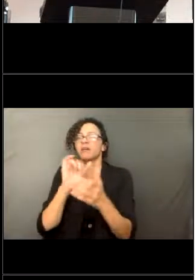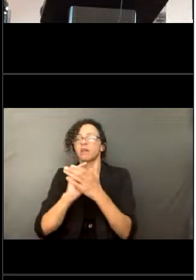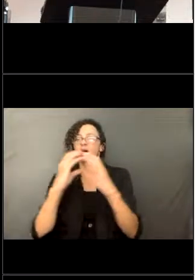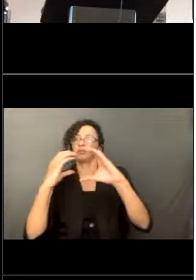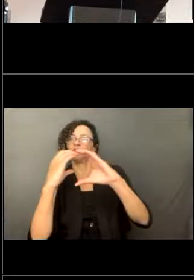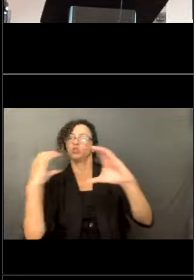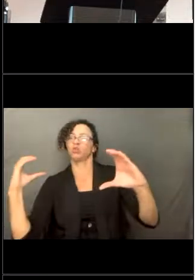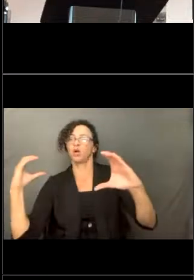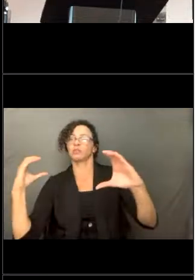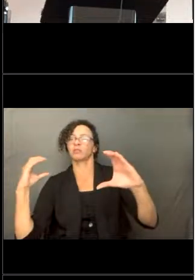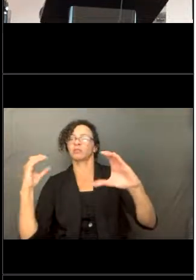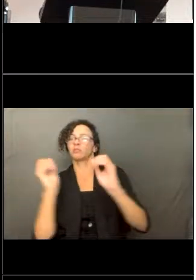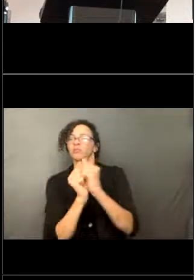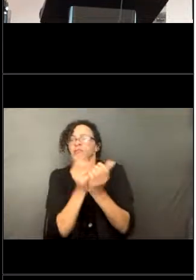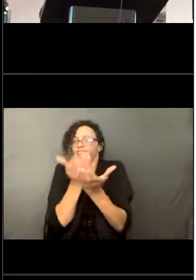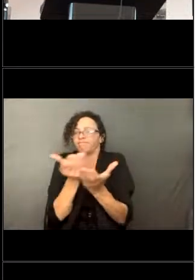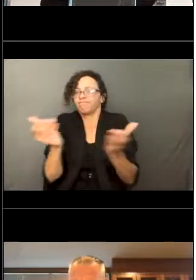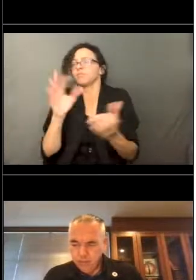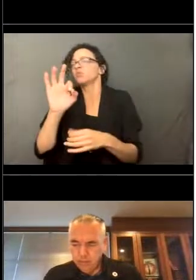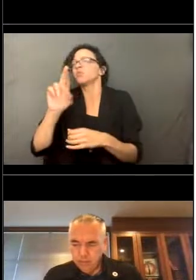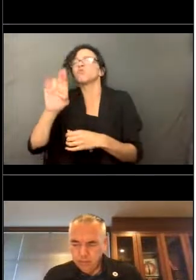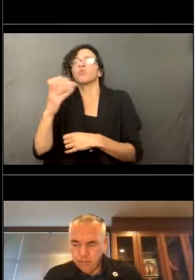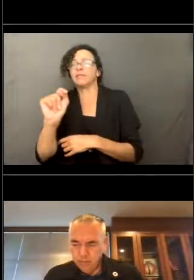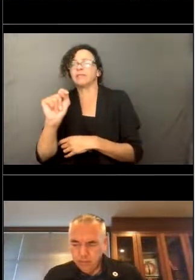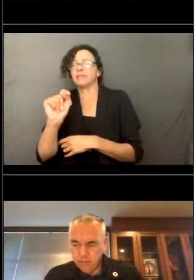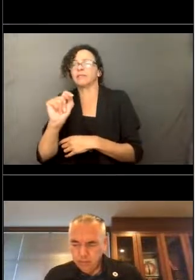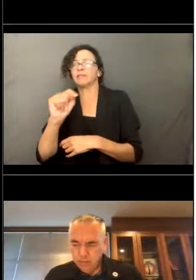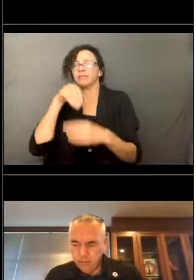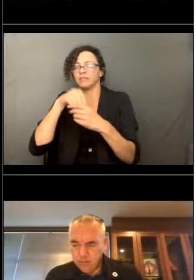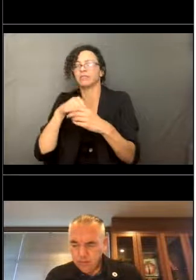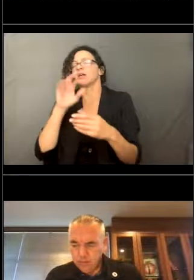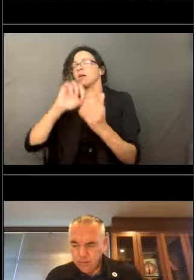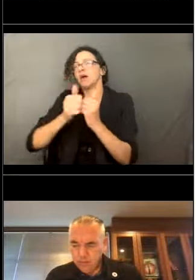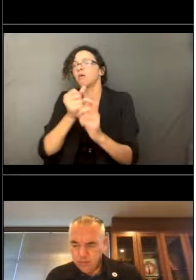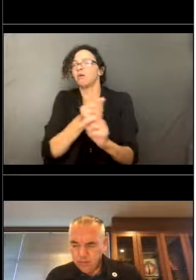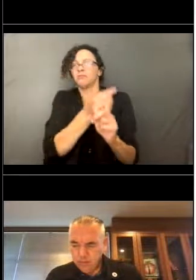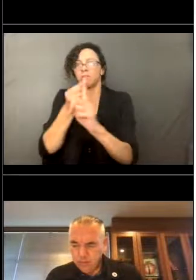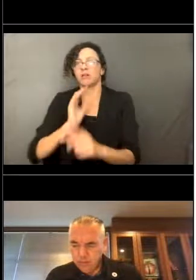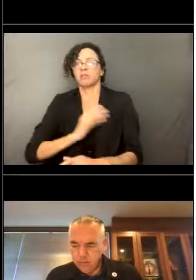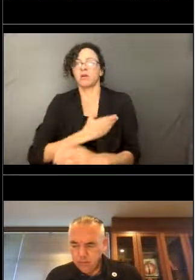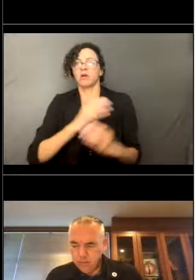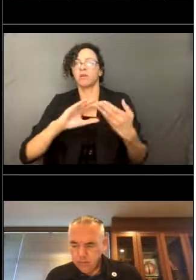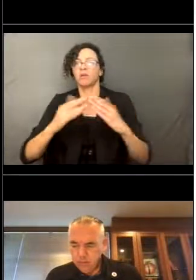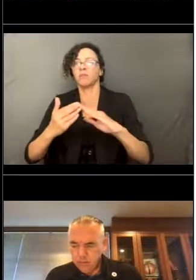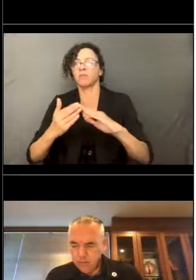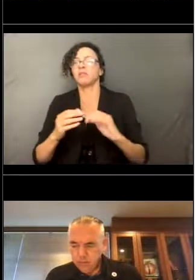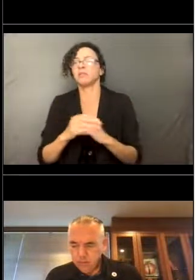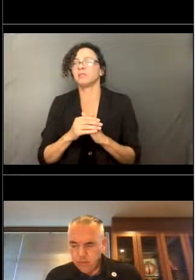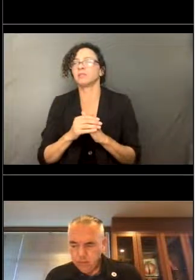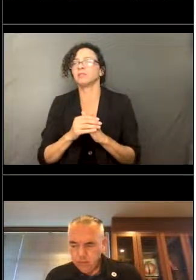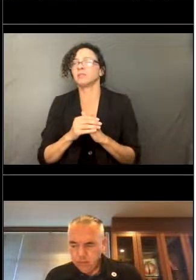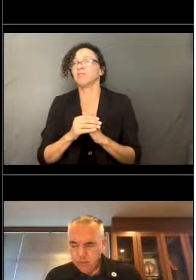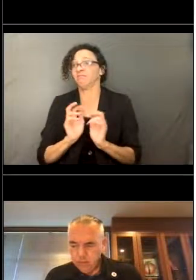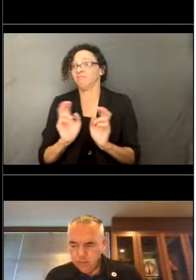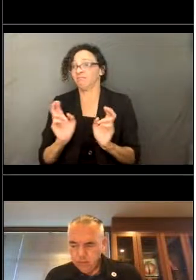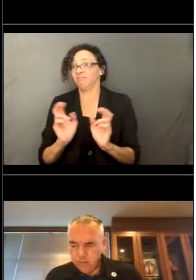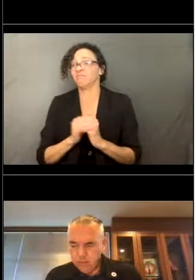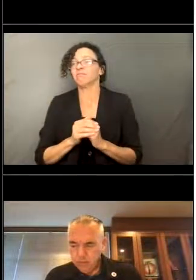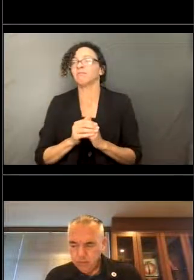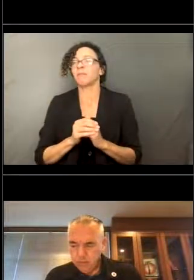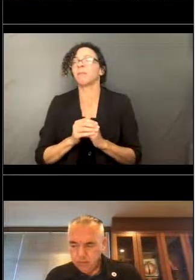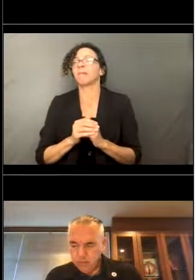justice communities. For that calculation, every single census block in the state